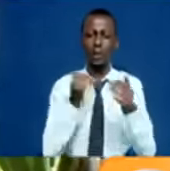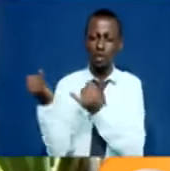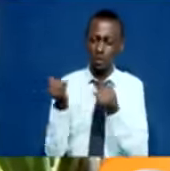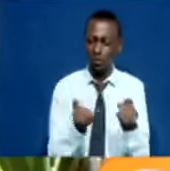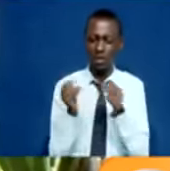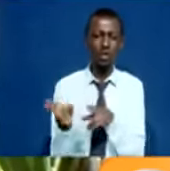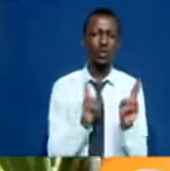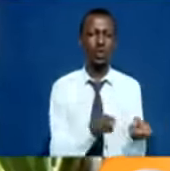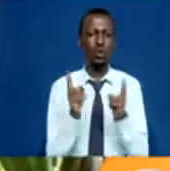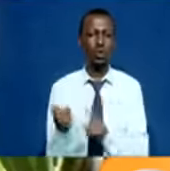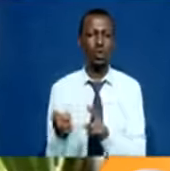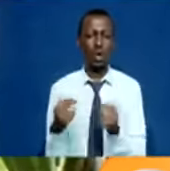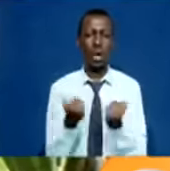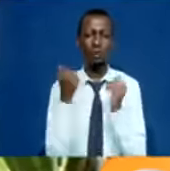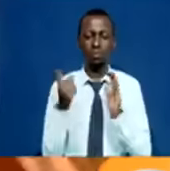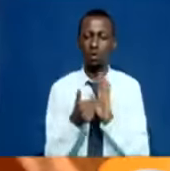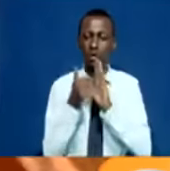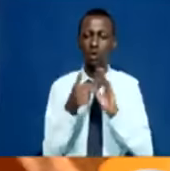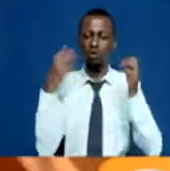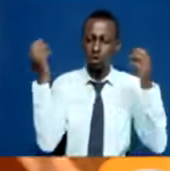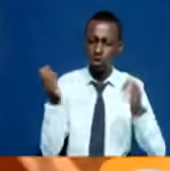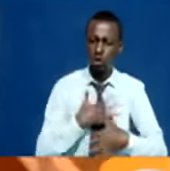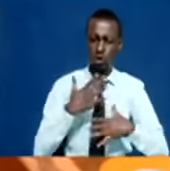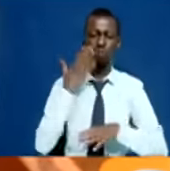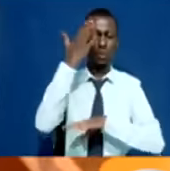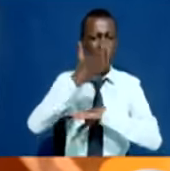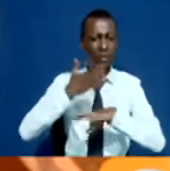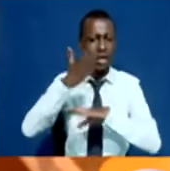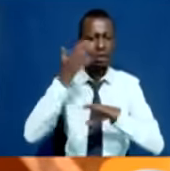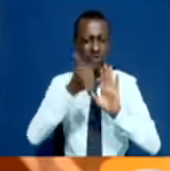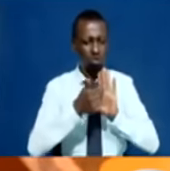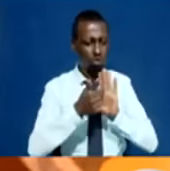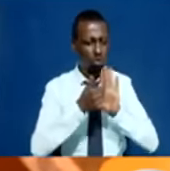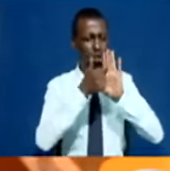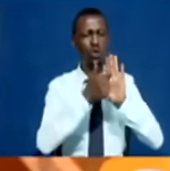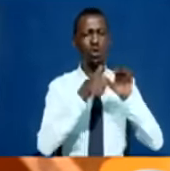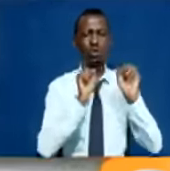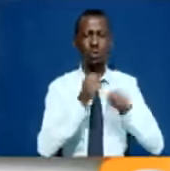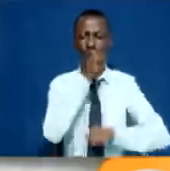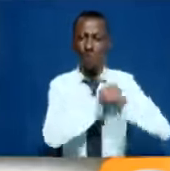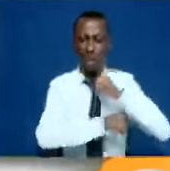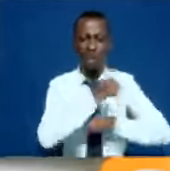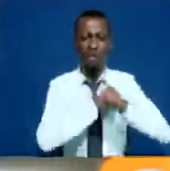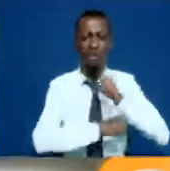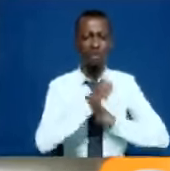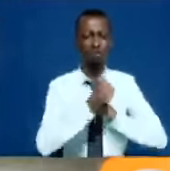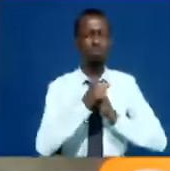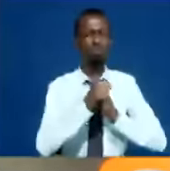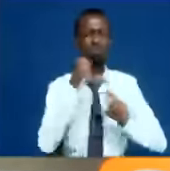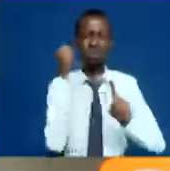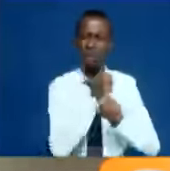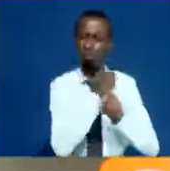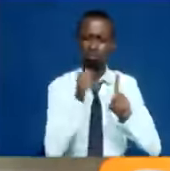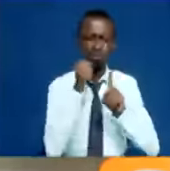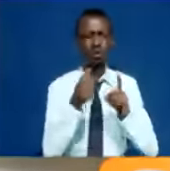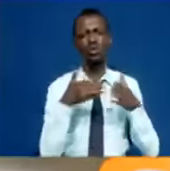casually. Another chilling episode involved Matara brandishing a knife, then proceeded to commit several extreme sexual violations,